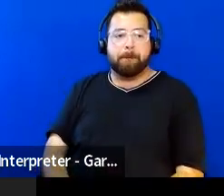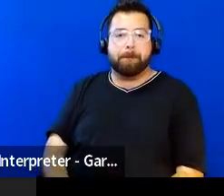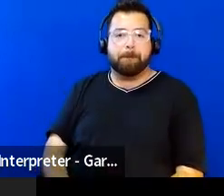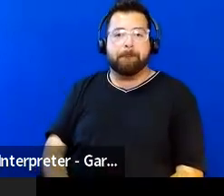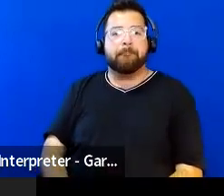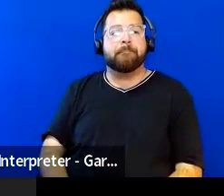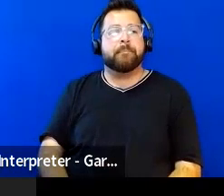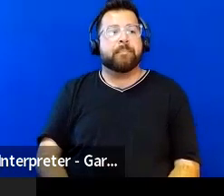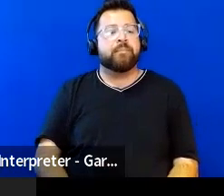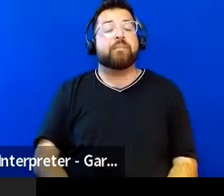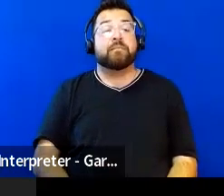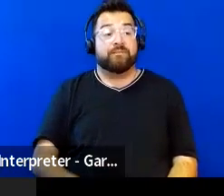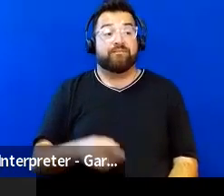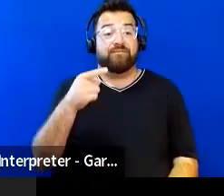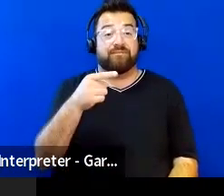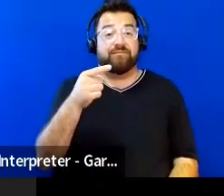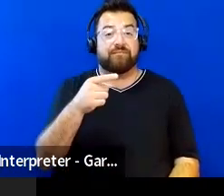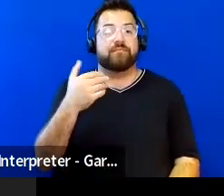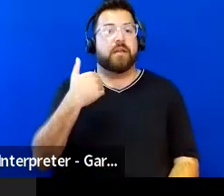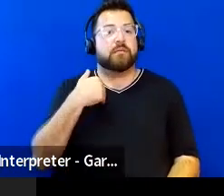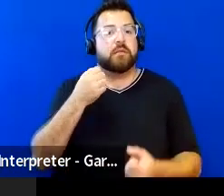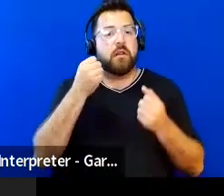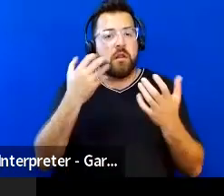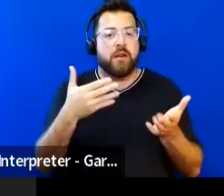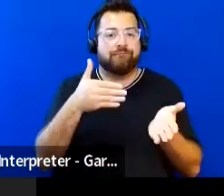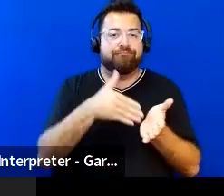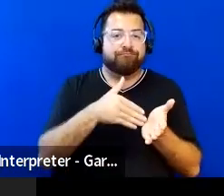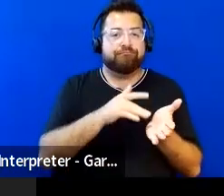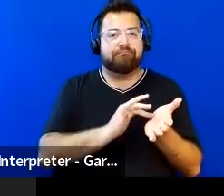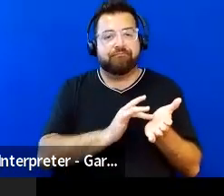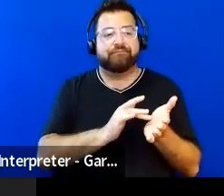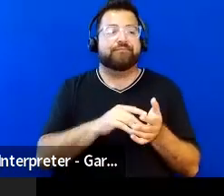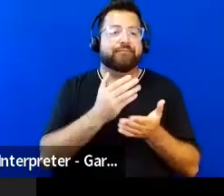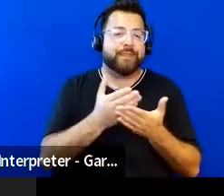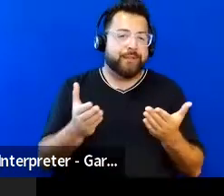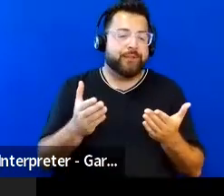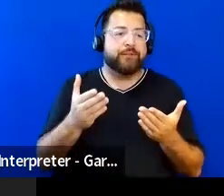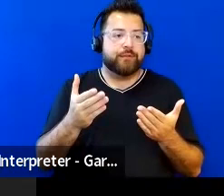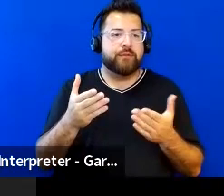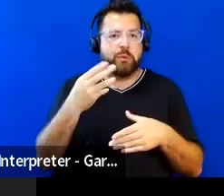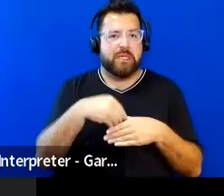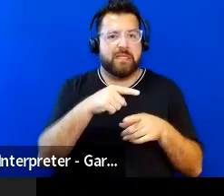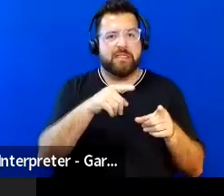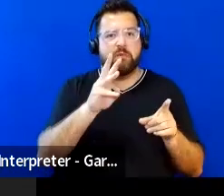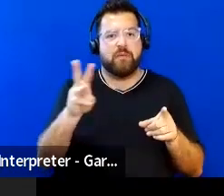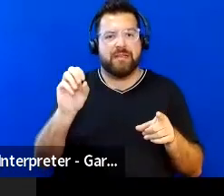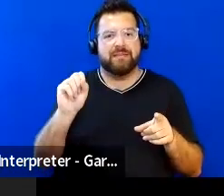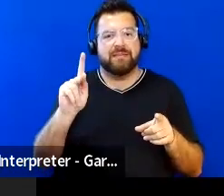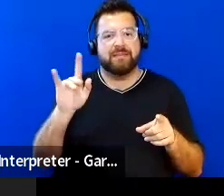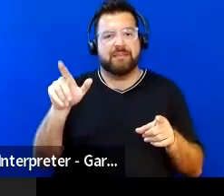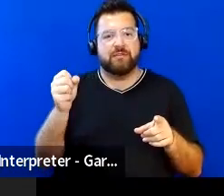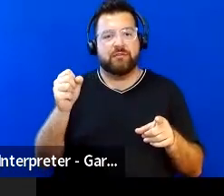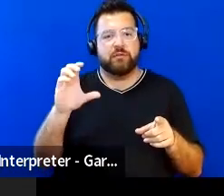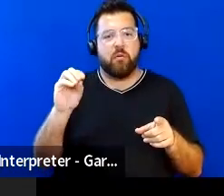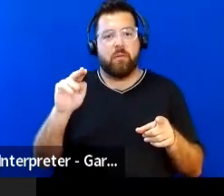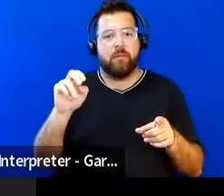They have a lot of medical also materials in Skills Commons, as well as